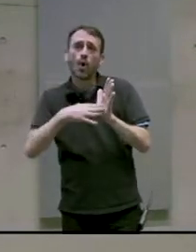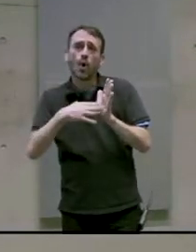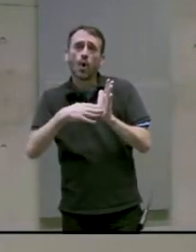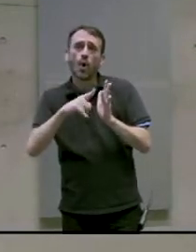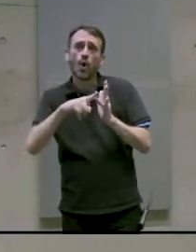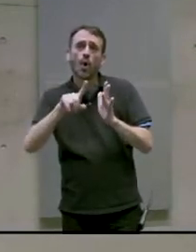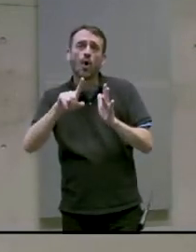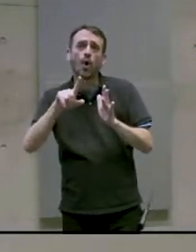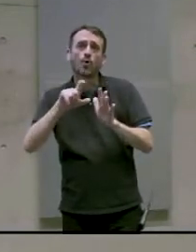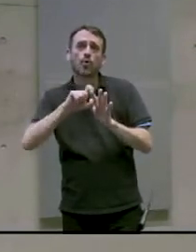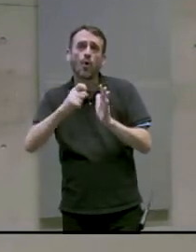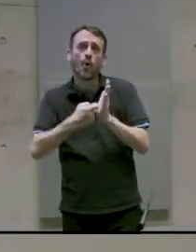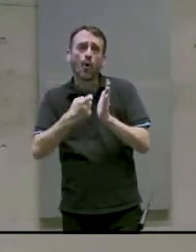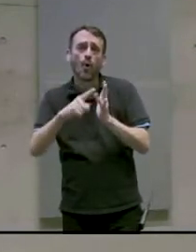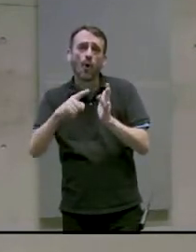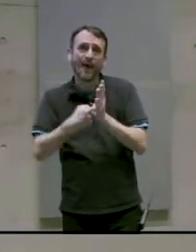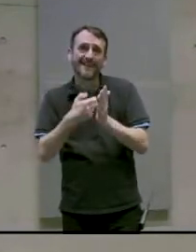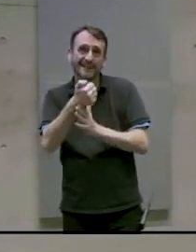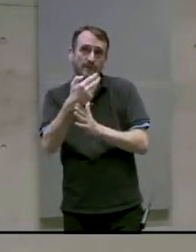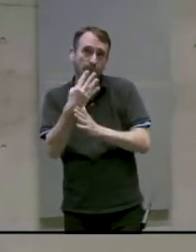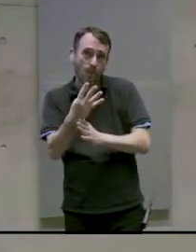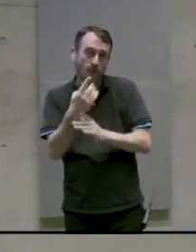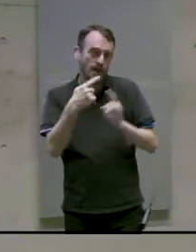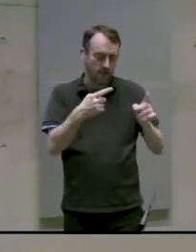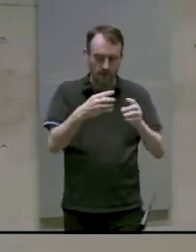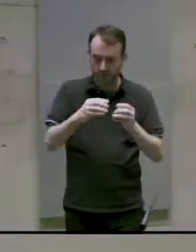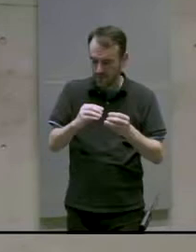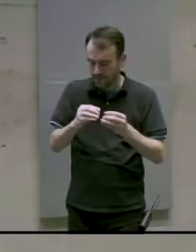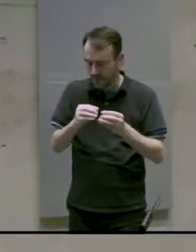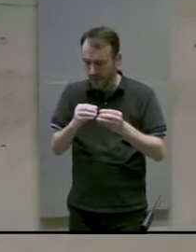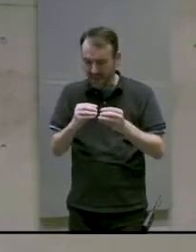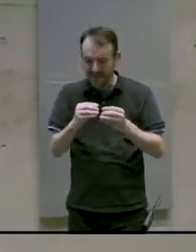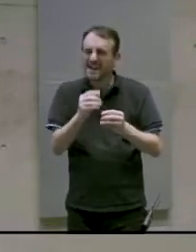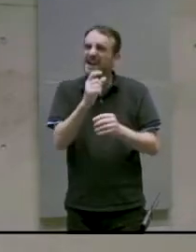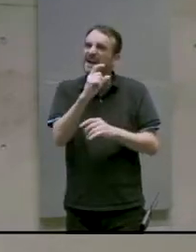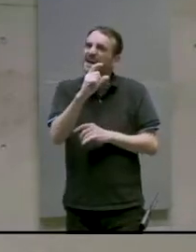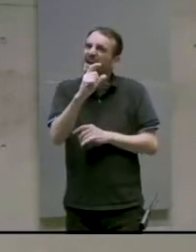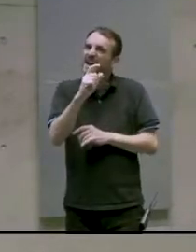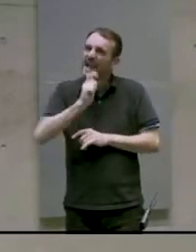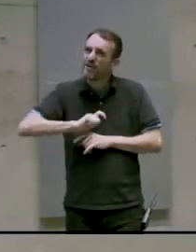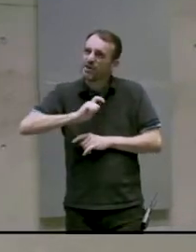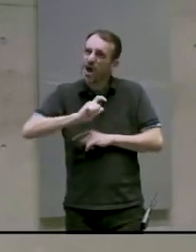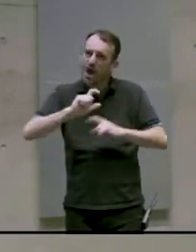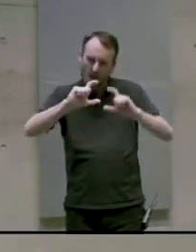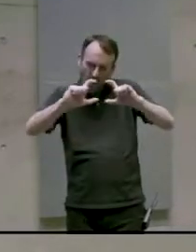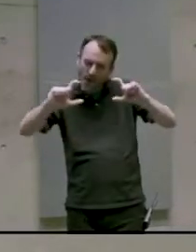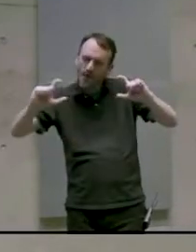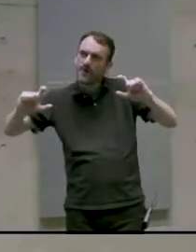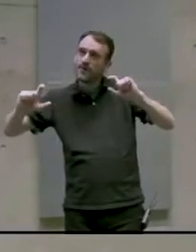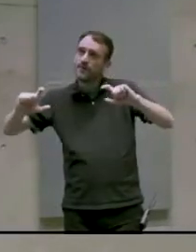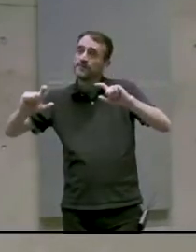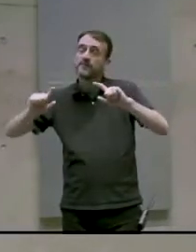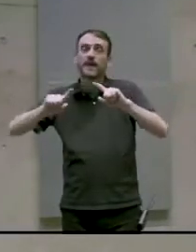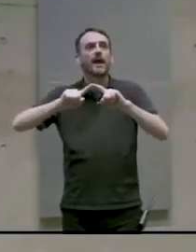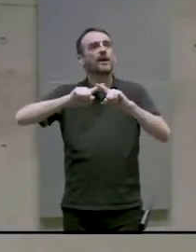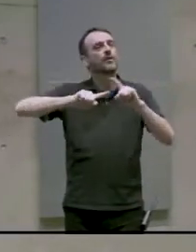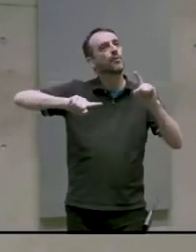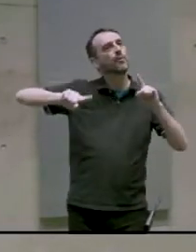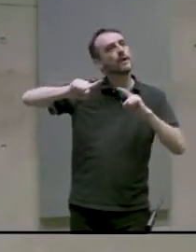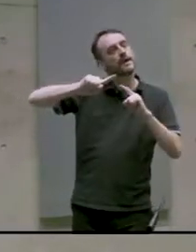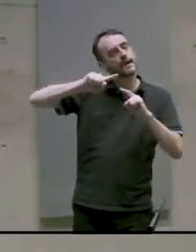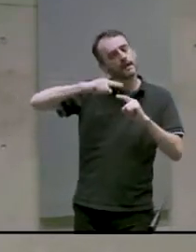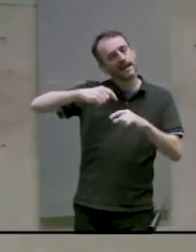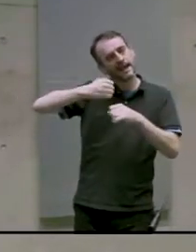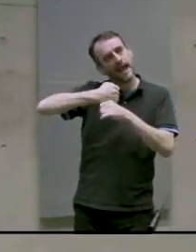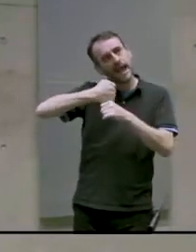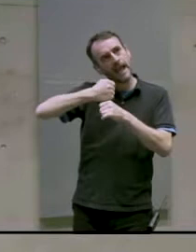that we could make stories in, and we made little characters, but we made it so that you were making the game and the